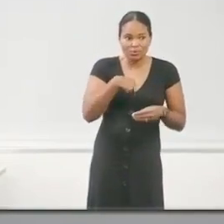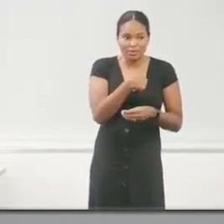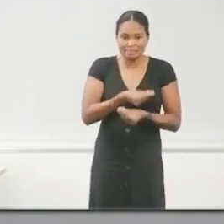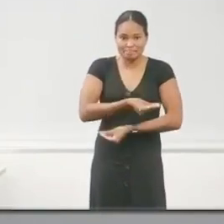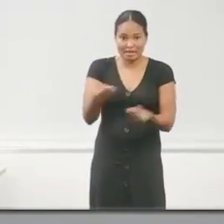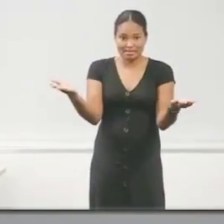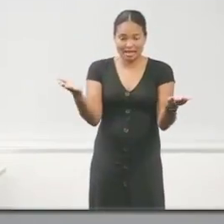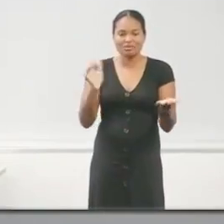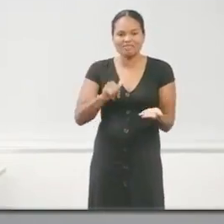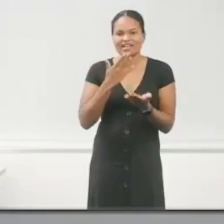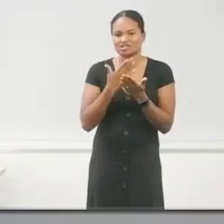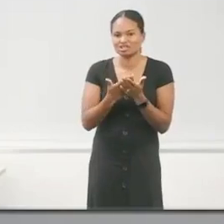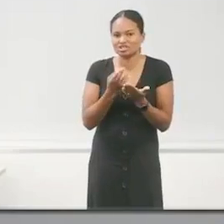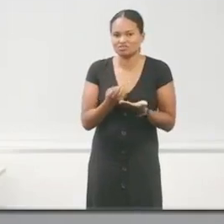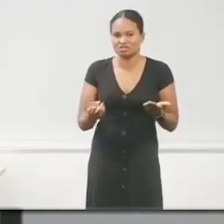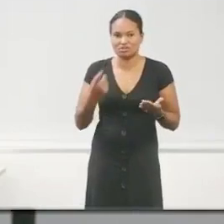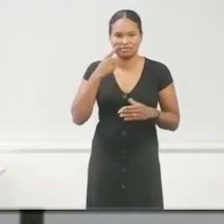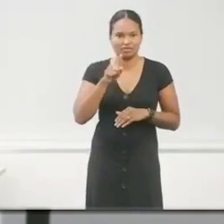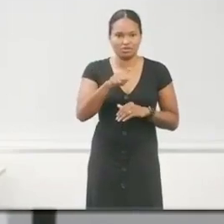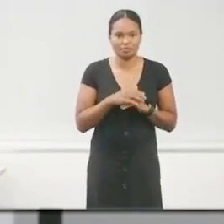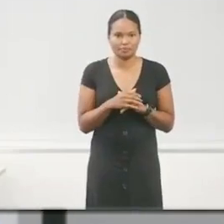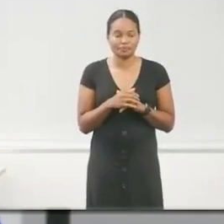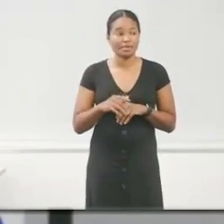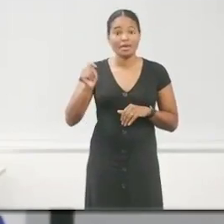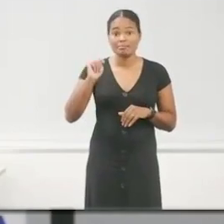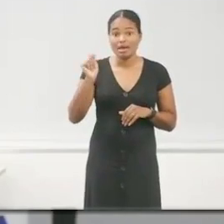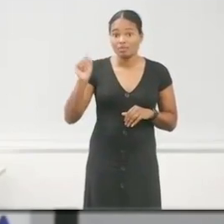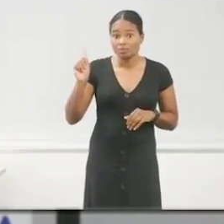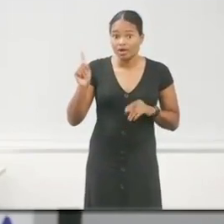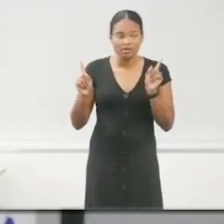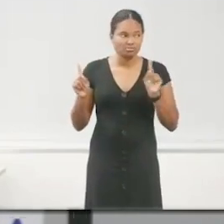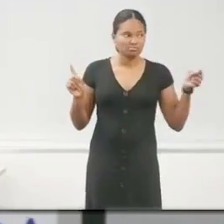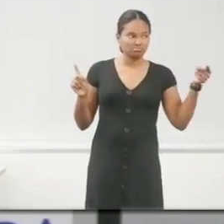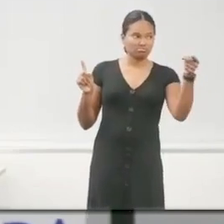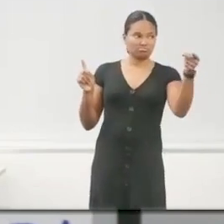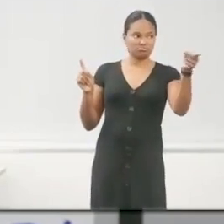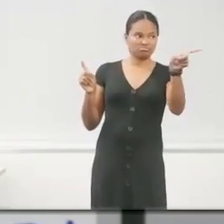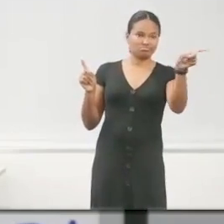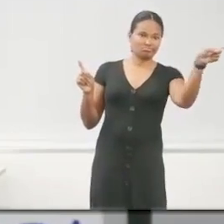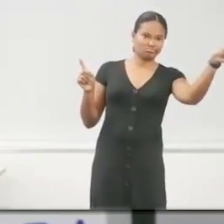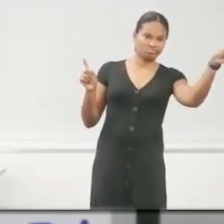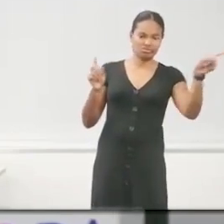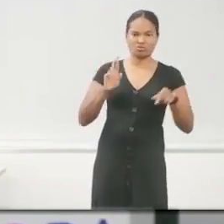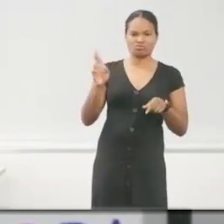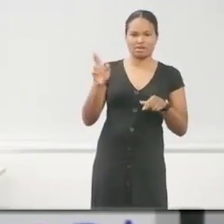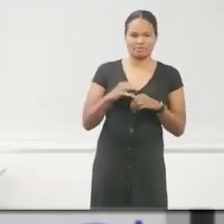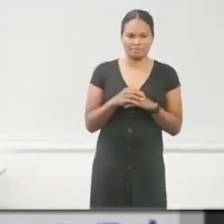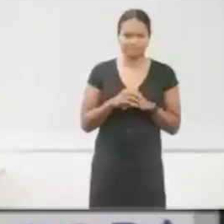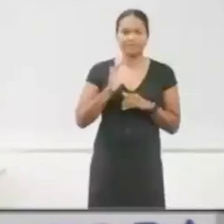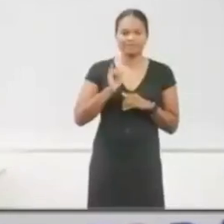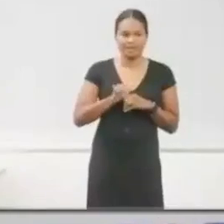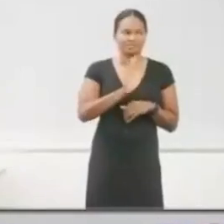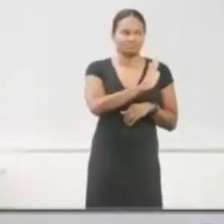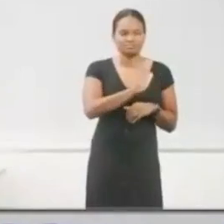be a good resource for you. The bathrooms are outside the door there and down the hallway to your right as you're going